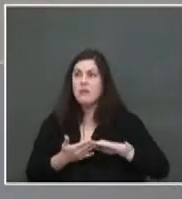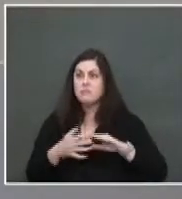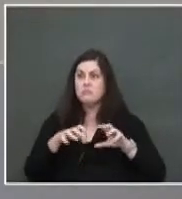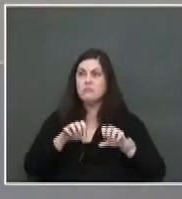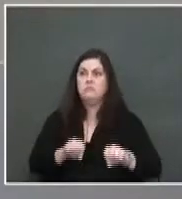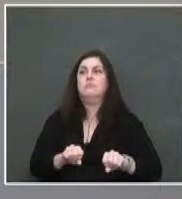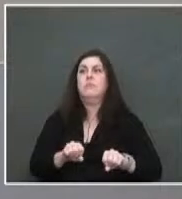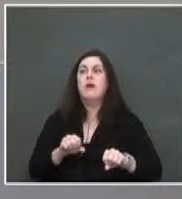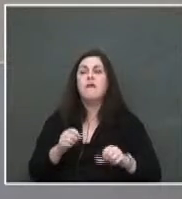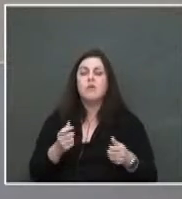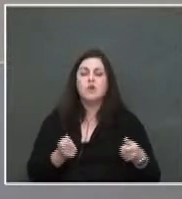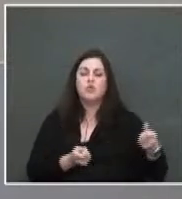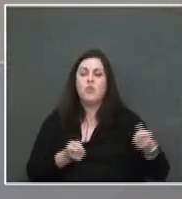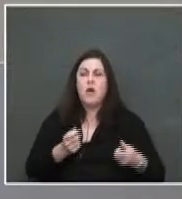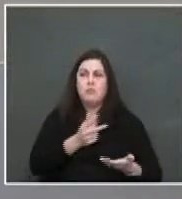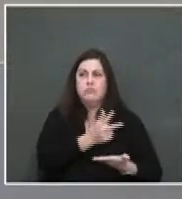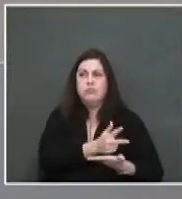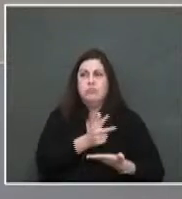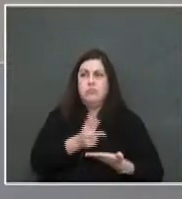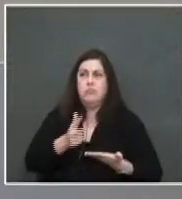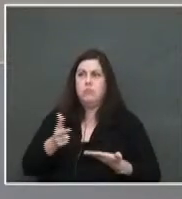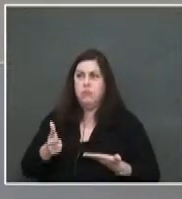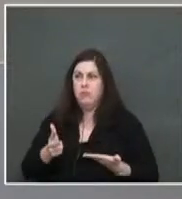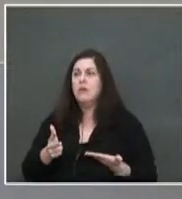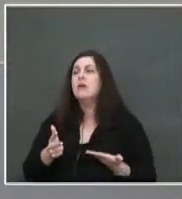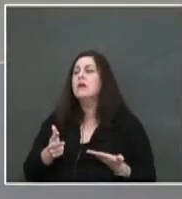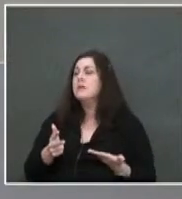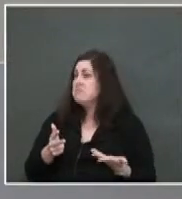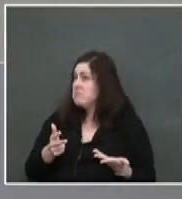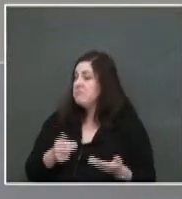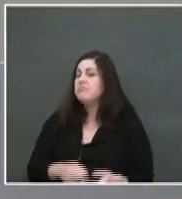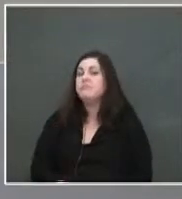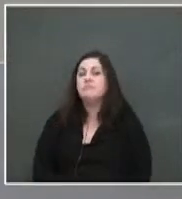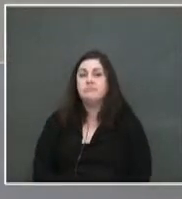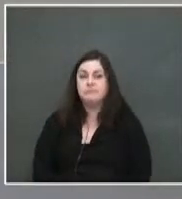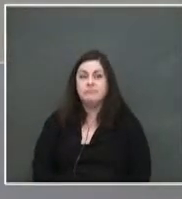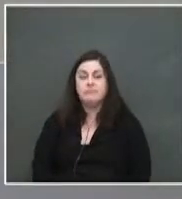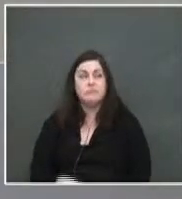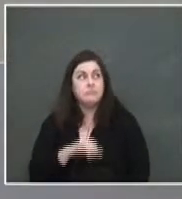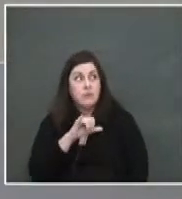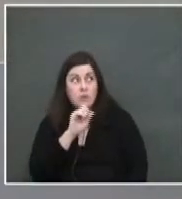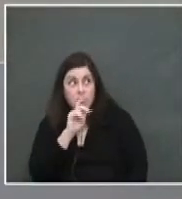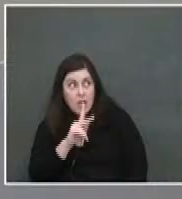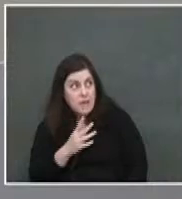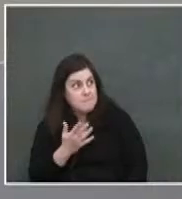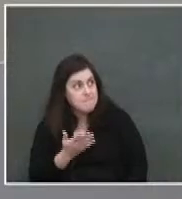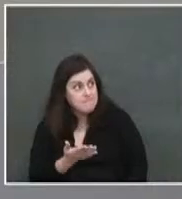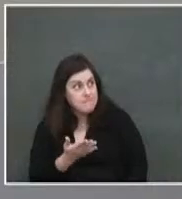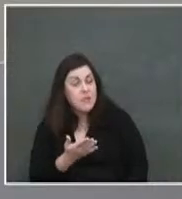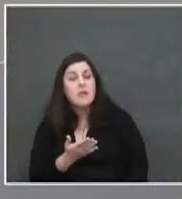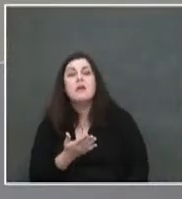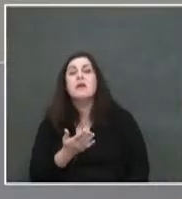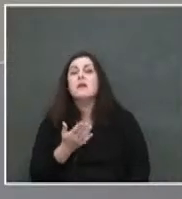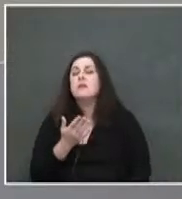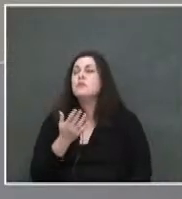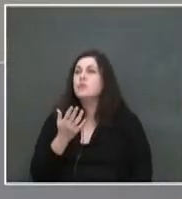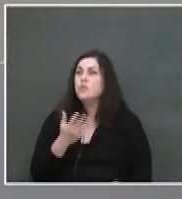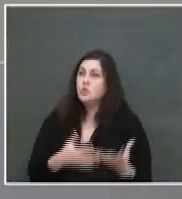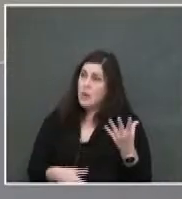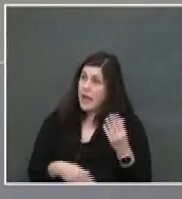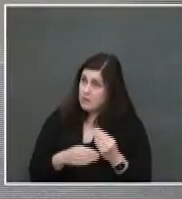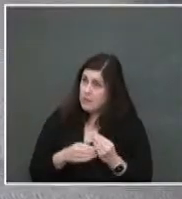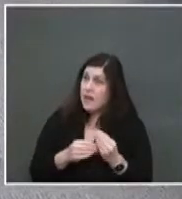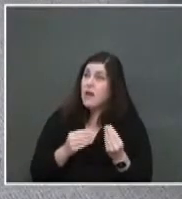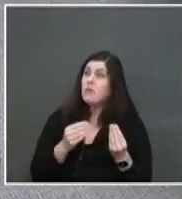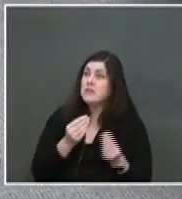for a truck parking lot or facility. Okay. So I guess to add to that, Councilman,